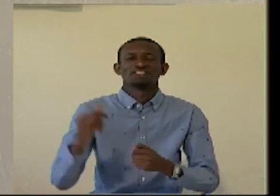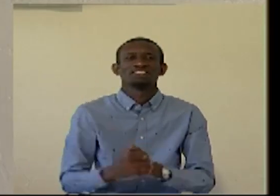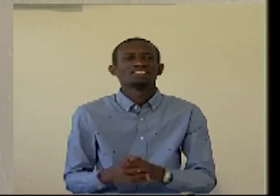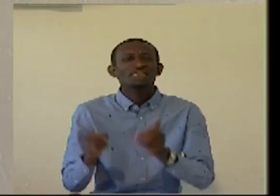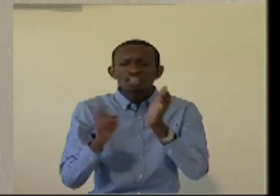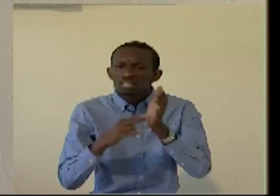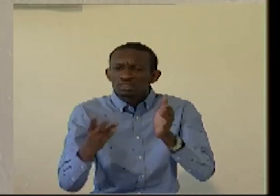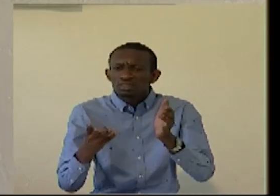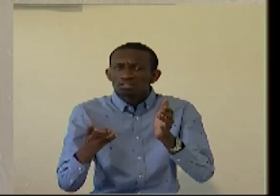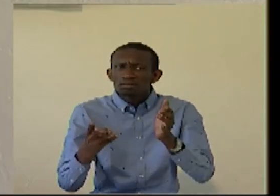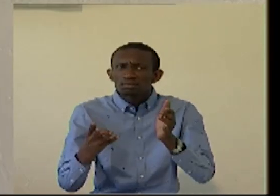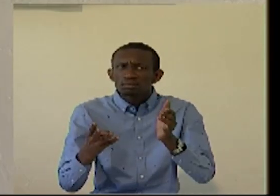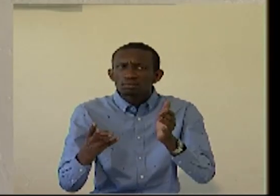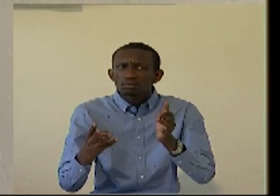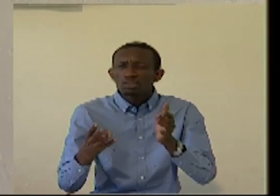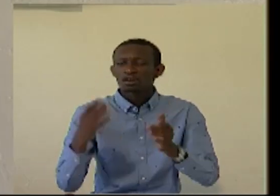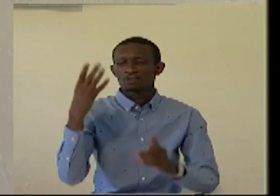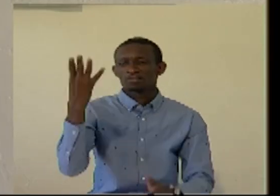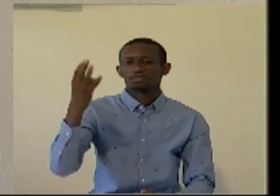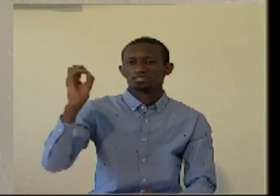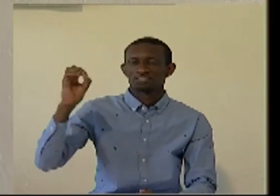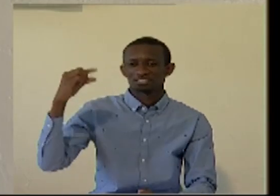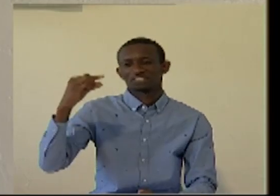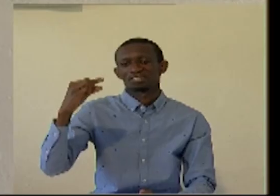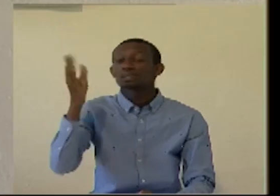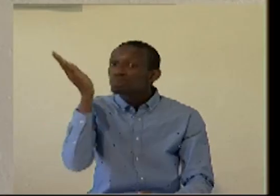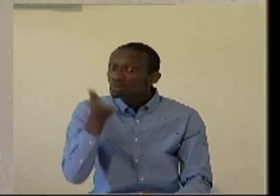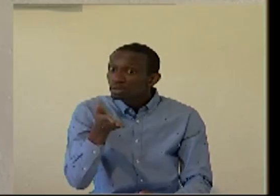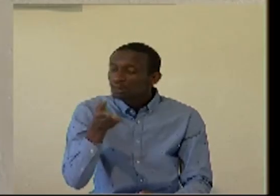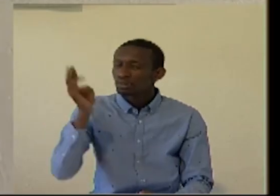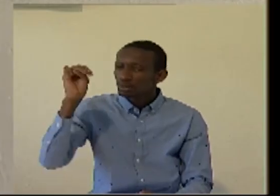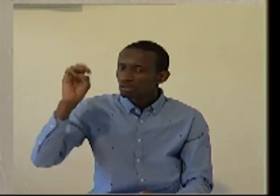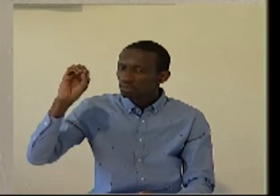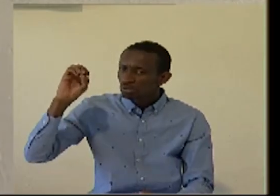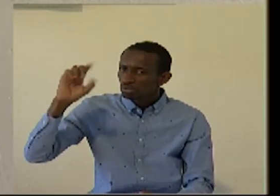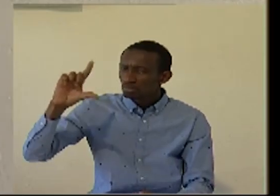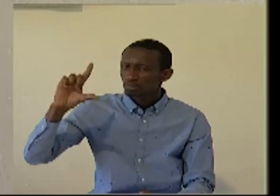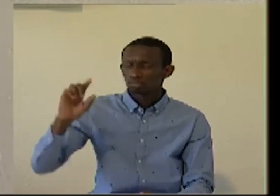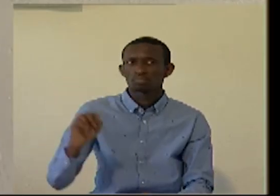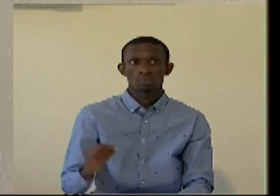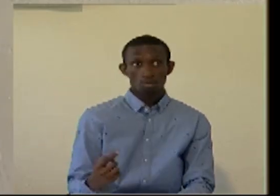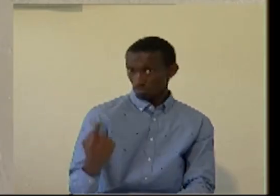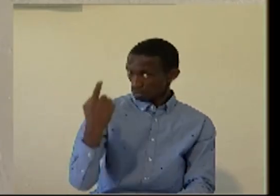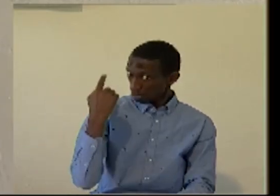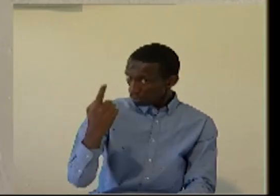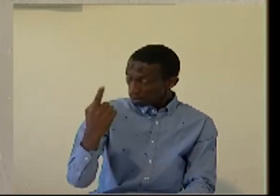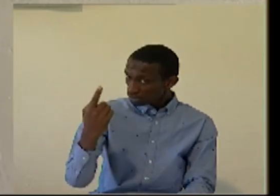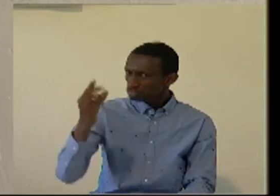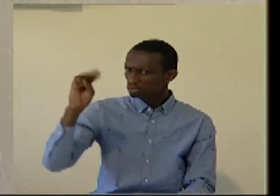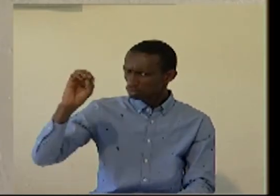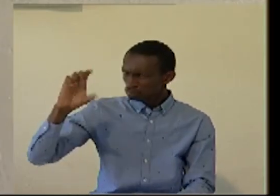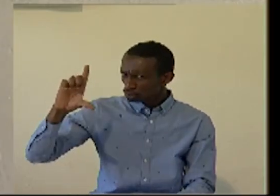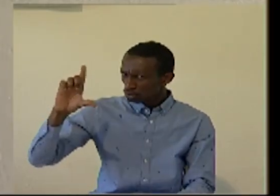get? We get 40 grams per mole. So 1 mole of sodium hydroxide has 40